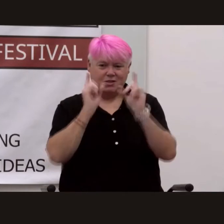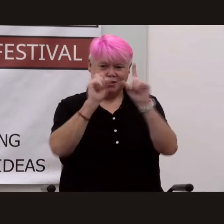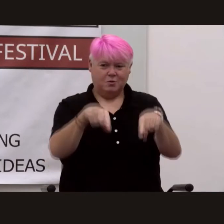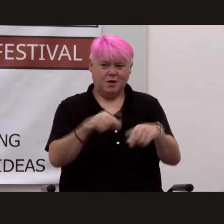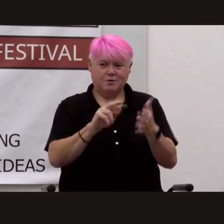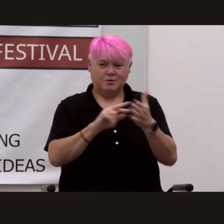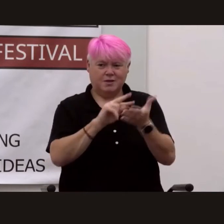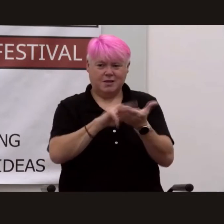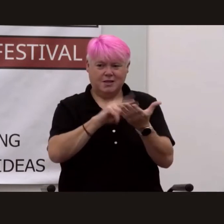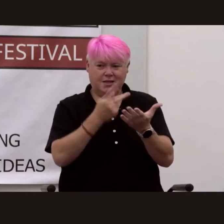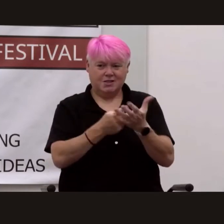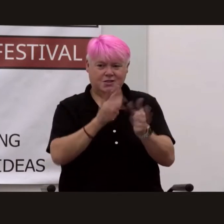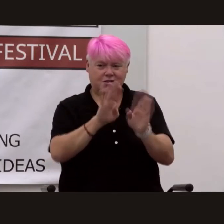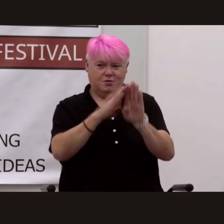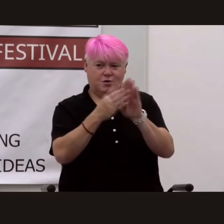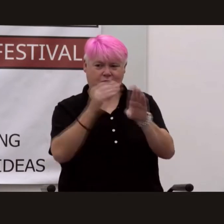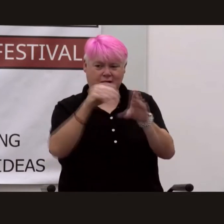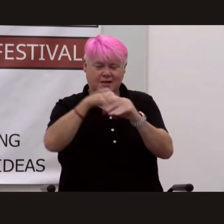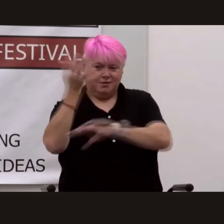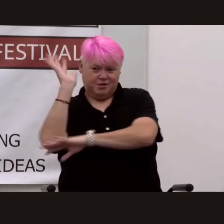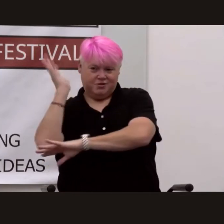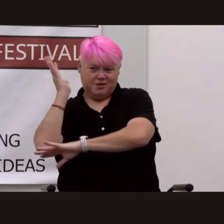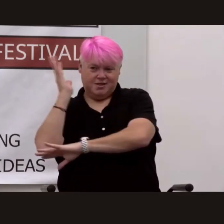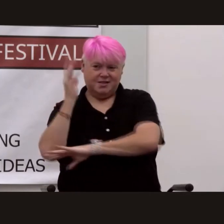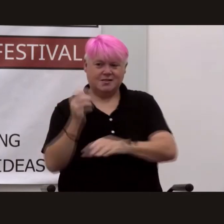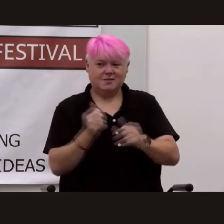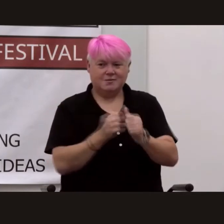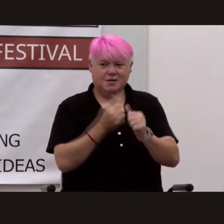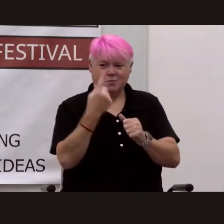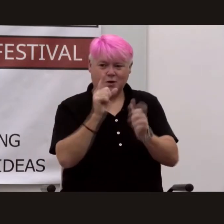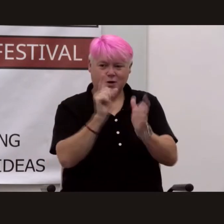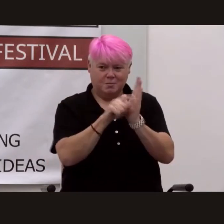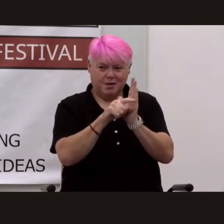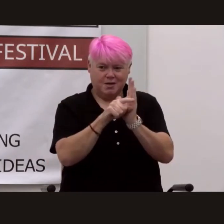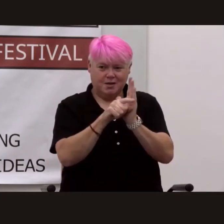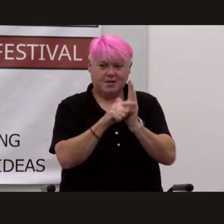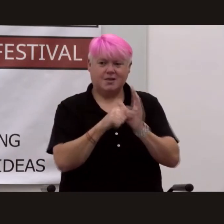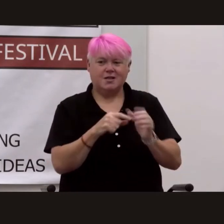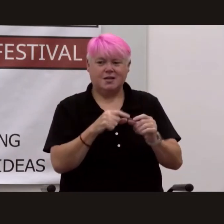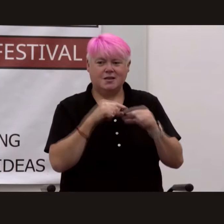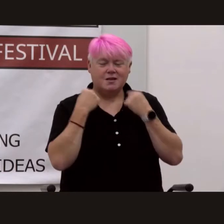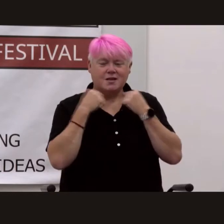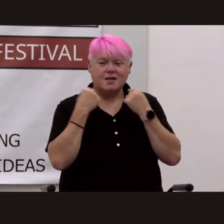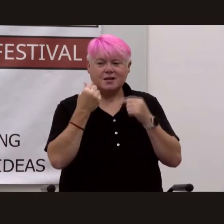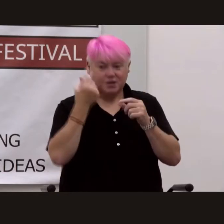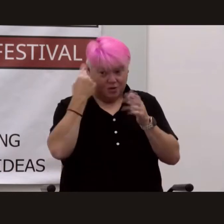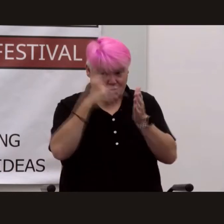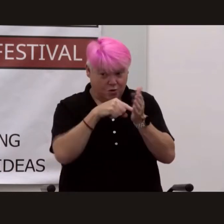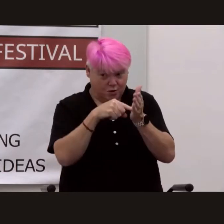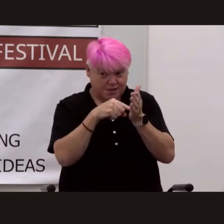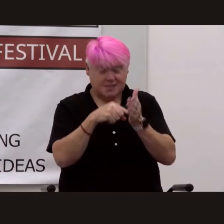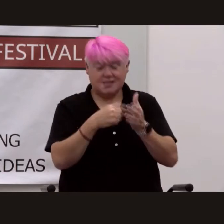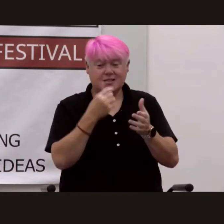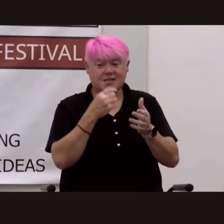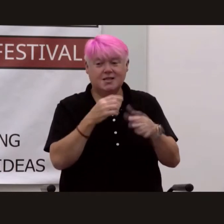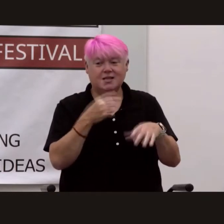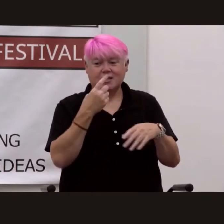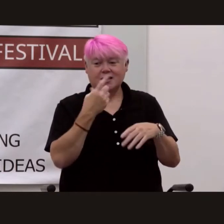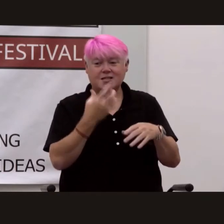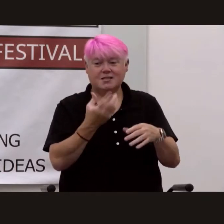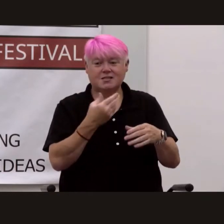the pines. Within a minute, she noticed his absence, her yoo-hoo so shrill it scared the breath out of